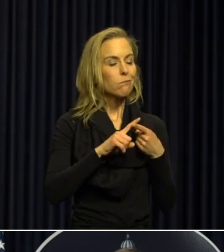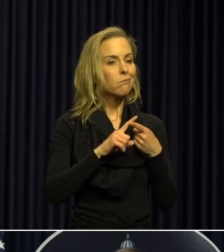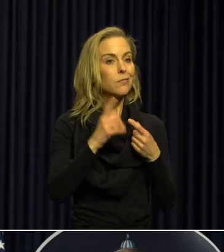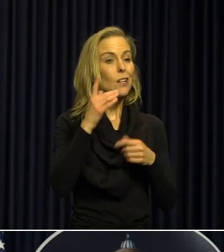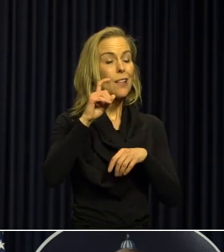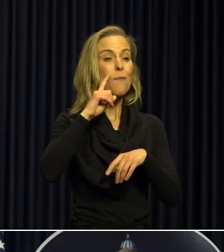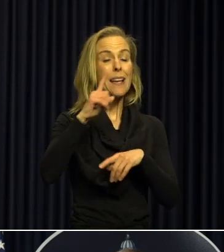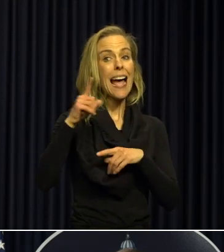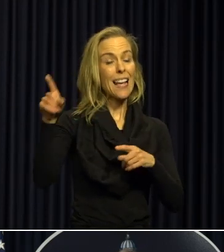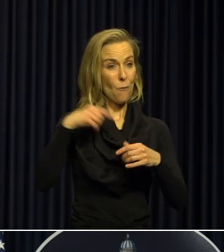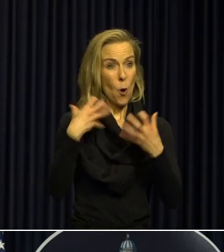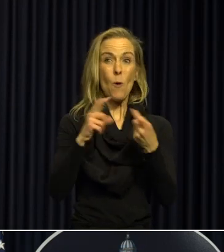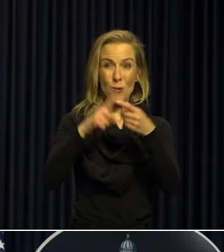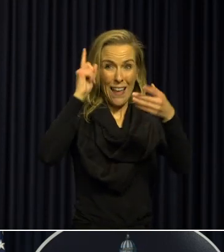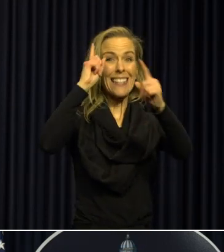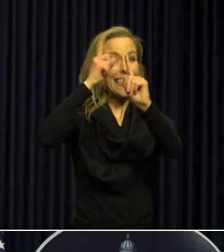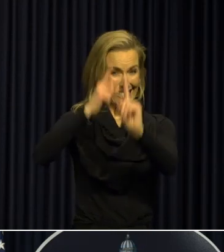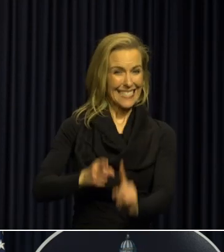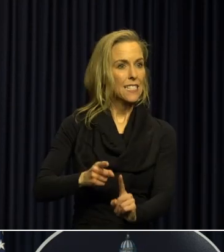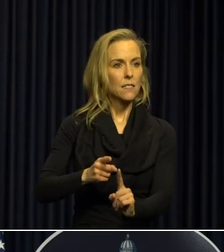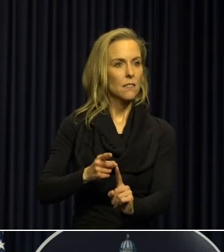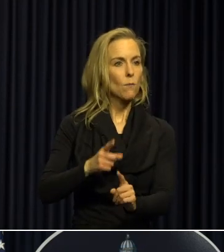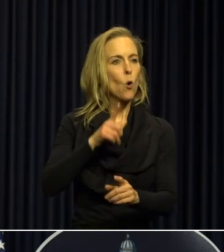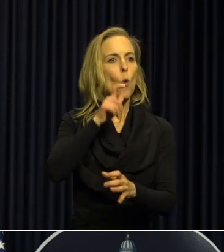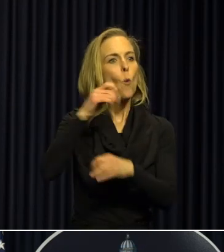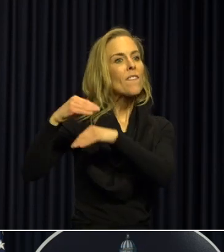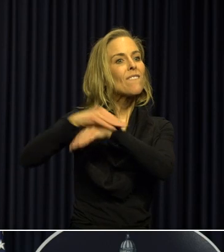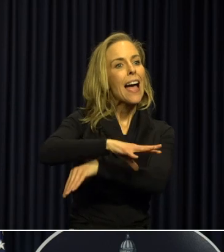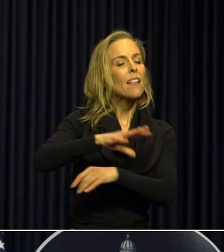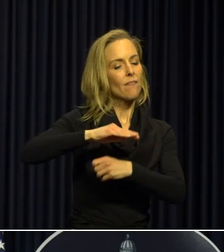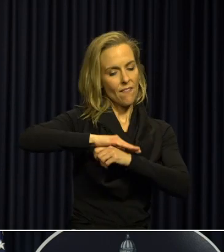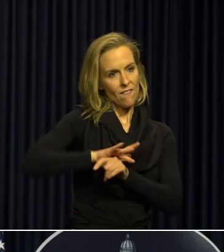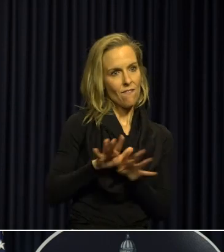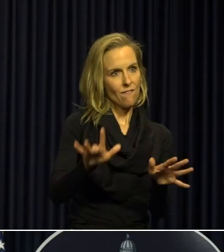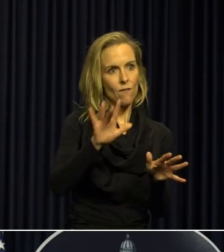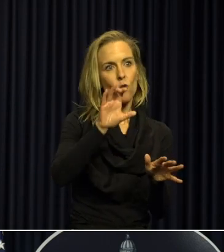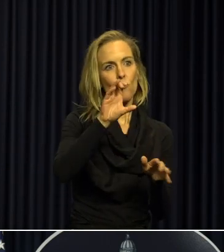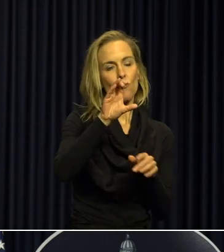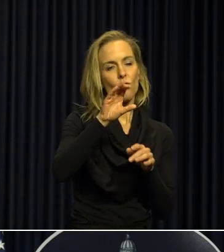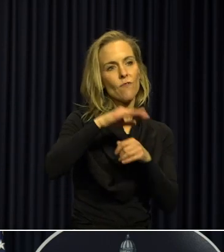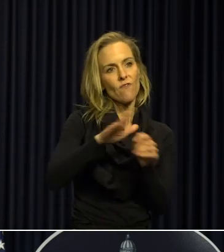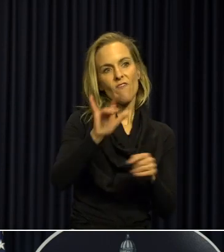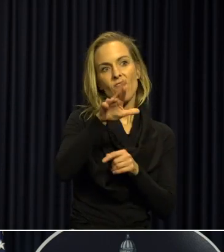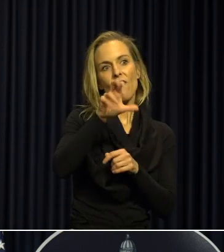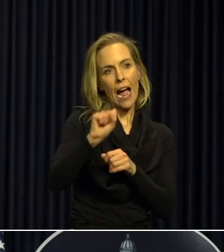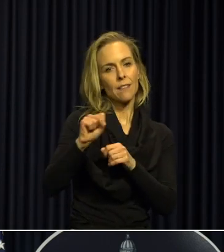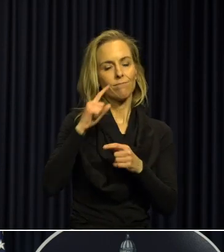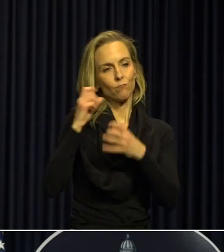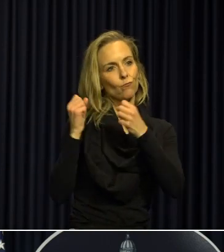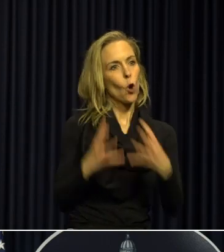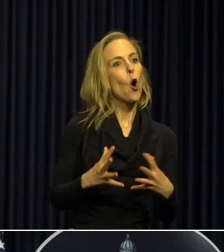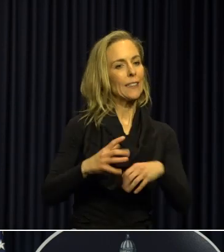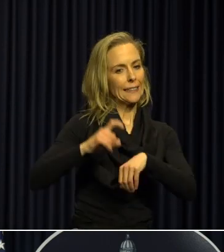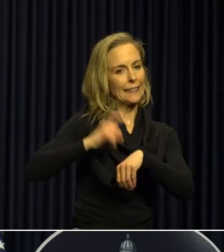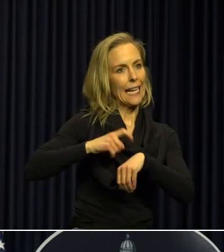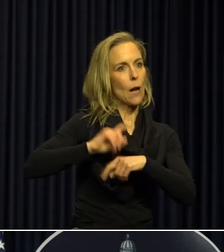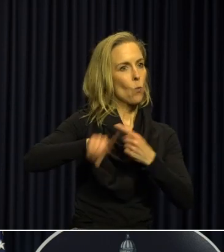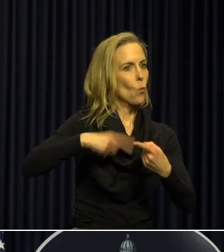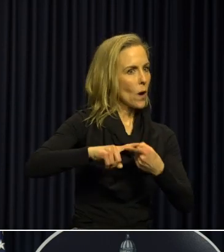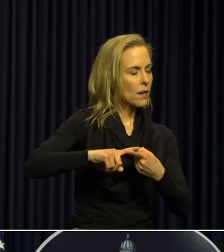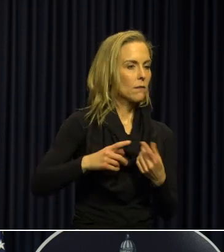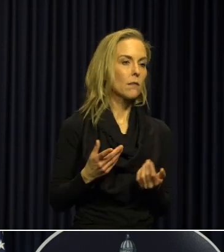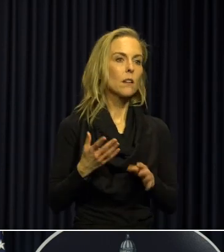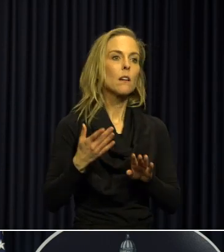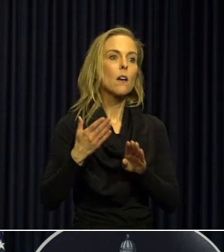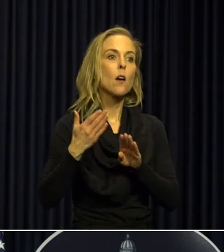the timetable and what we have to react to. So again, before we get to today's numbers,